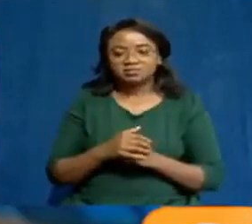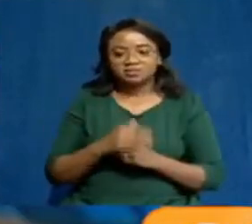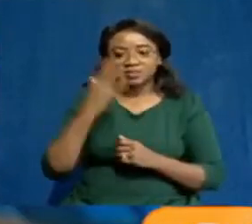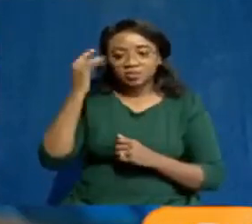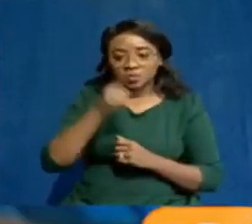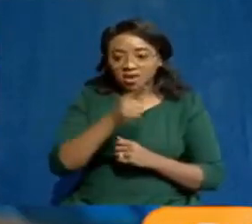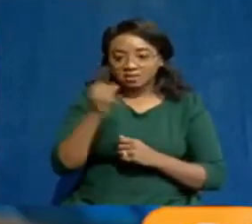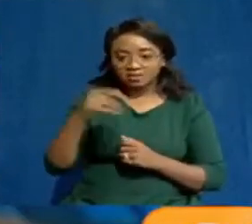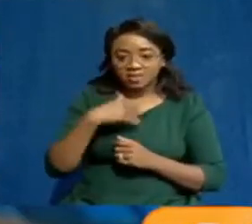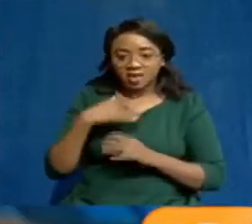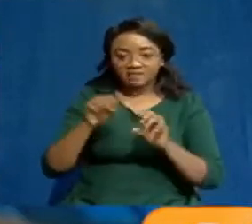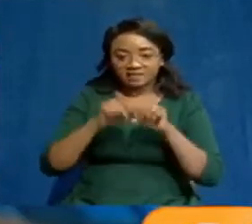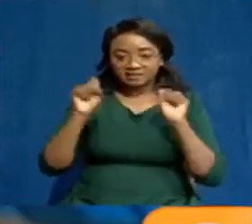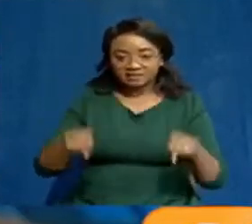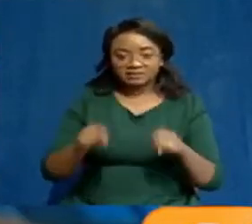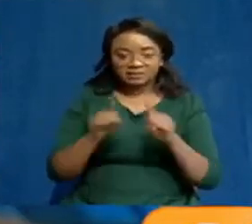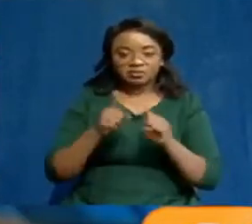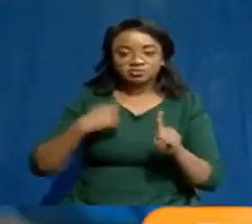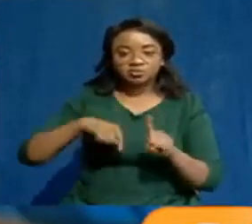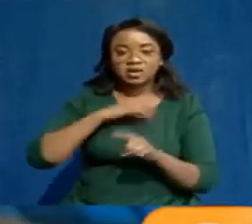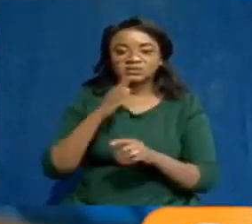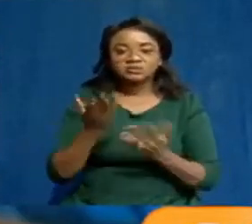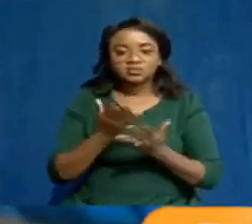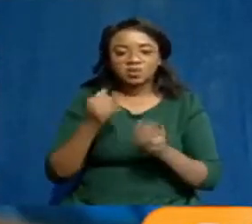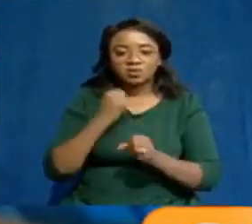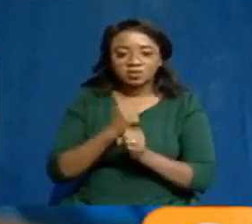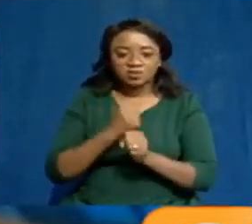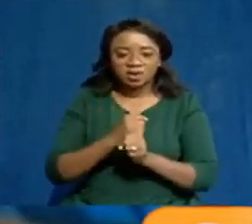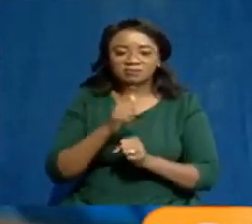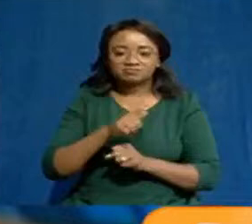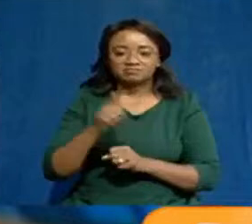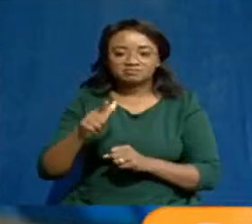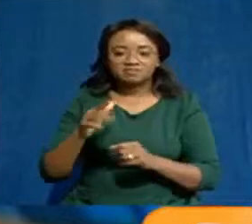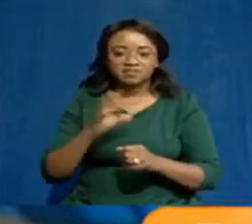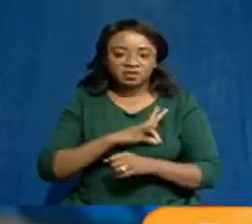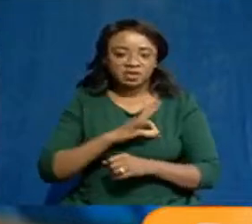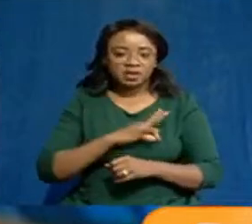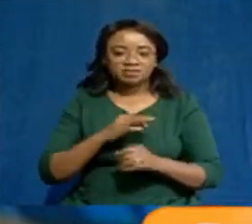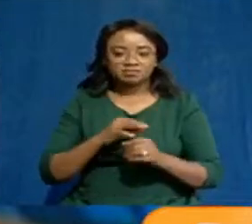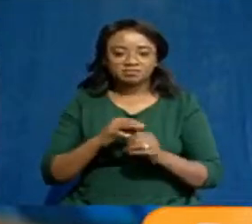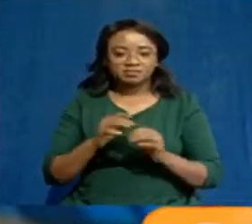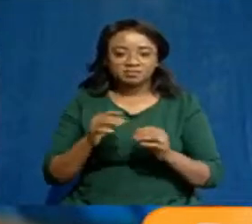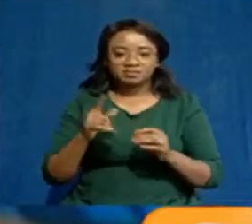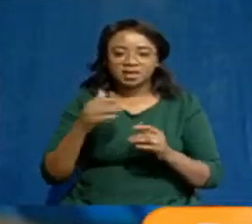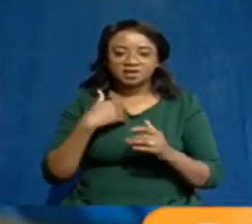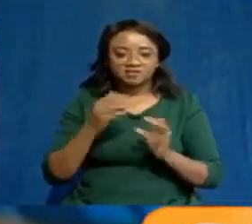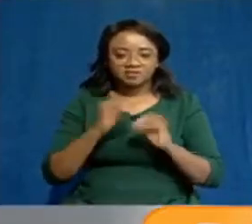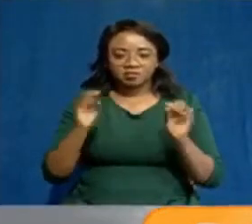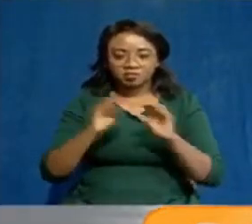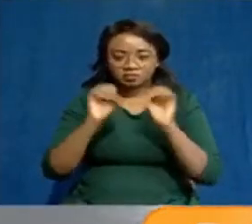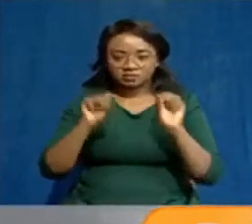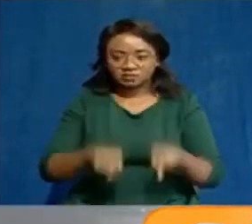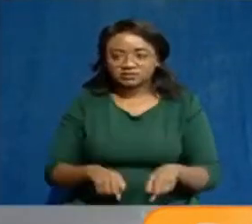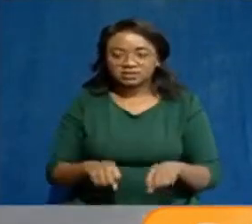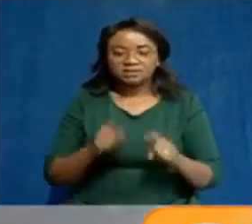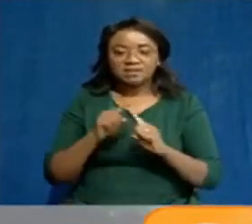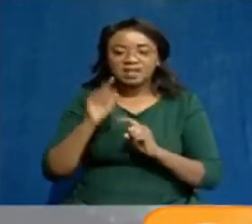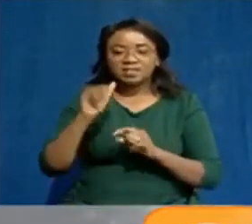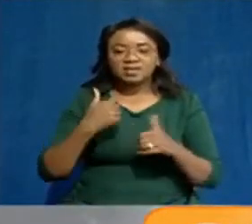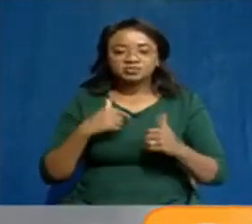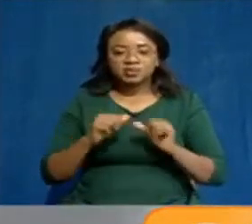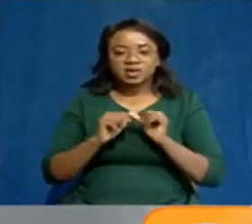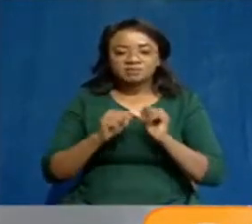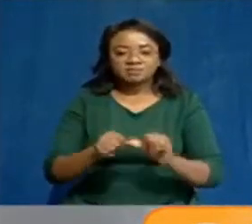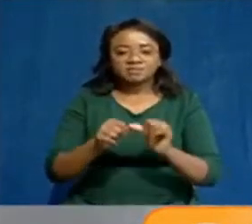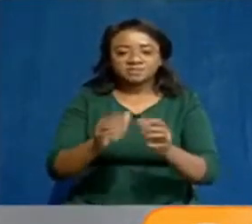them, but where we work at low-income communities, unfortunately, there is no system. So how can that be levelized? How can it be made? Can I